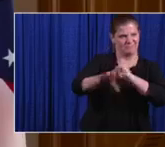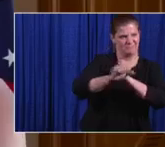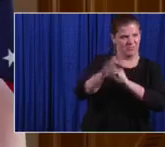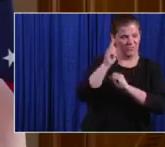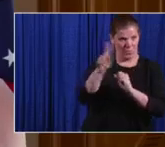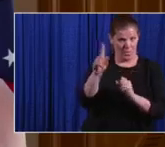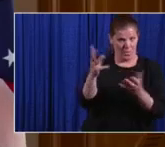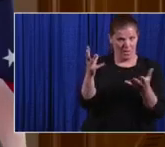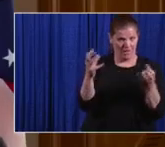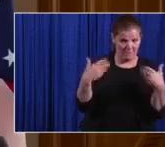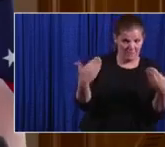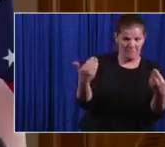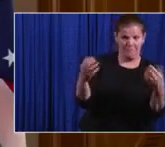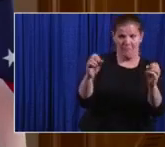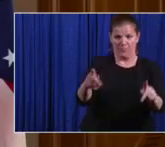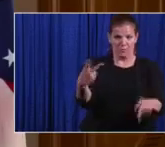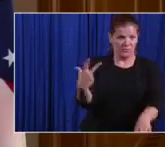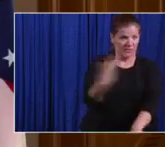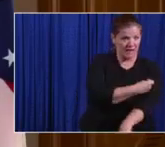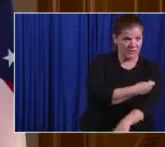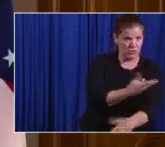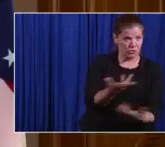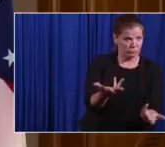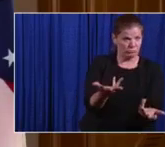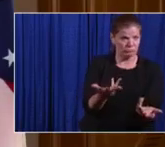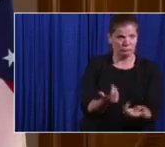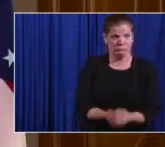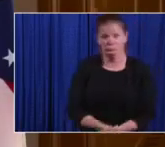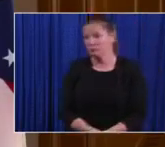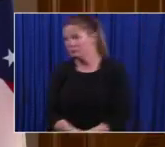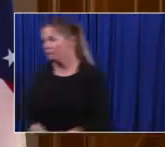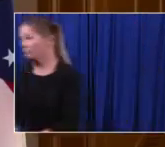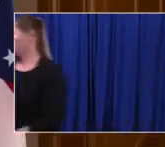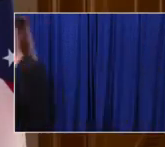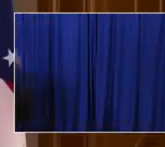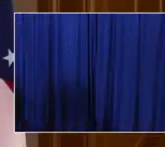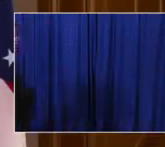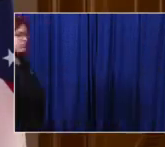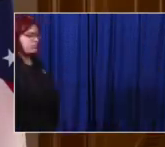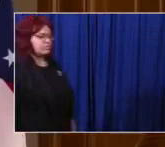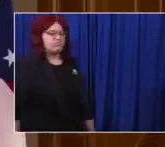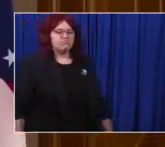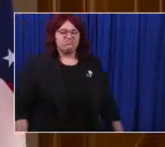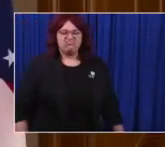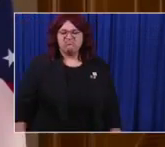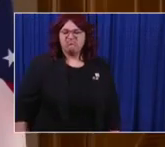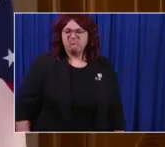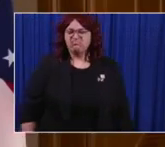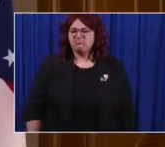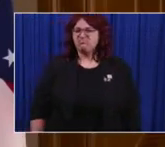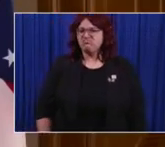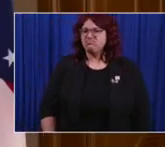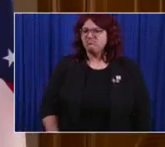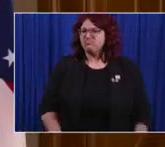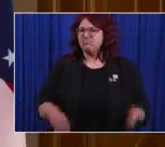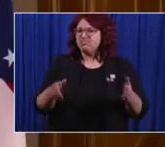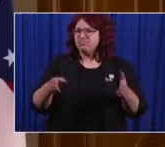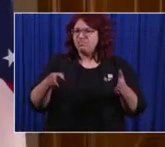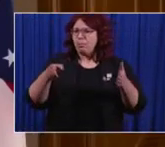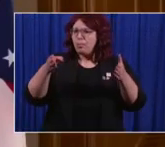vaccination opportunities for students? Well, I don't think it's political. This is not a political